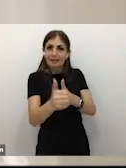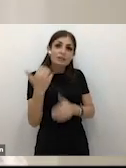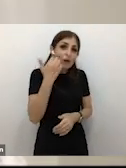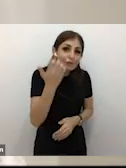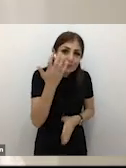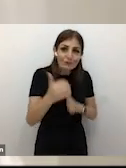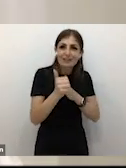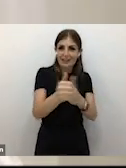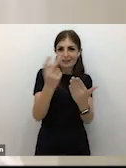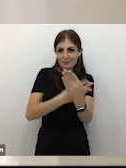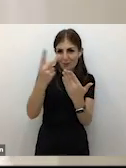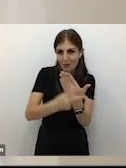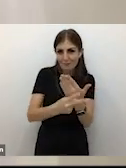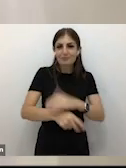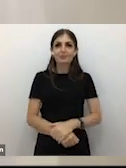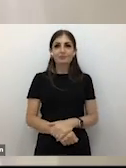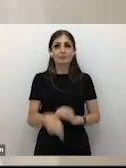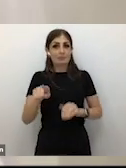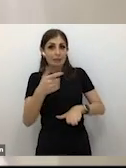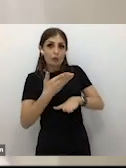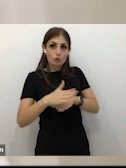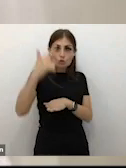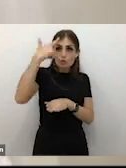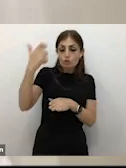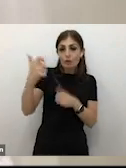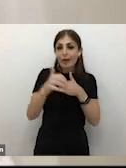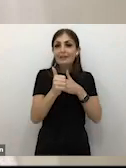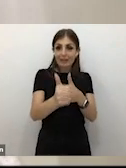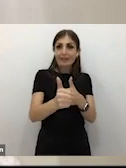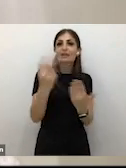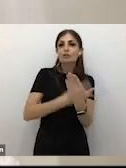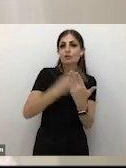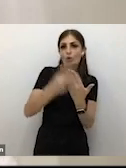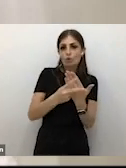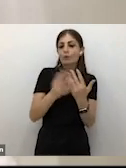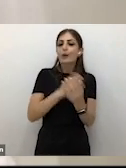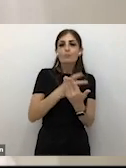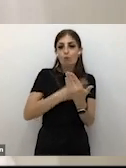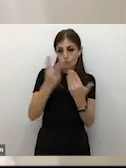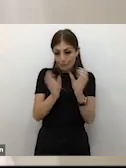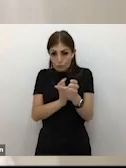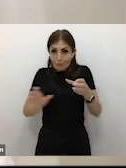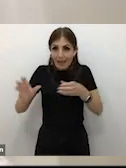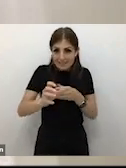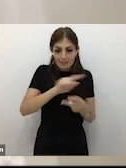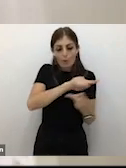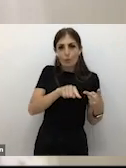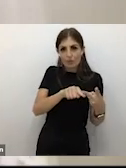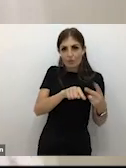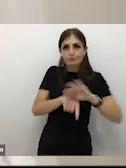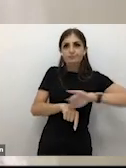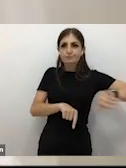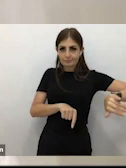Leaders program. This new Creative Leadership Program replaces those two programs.